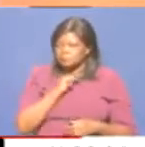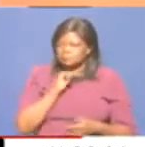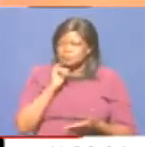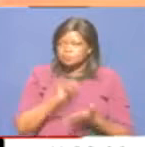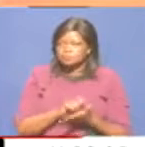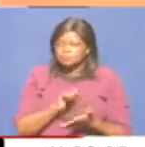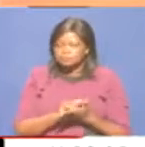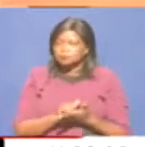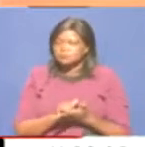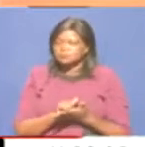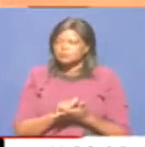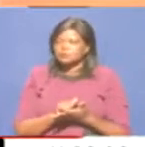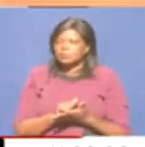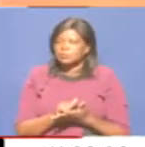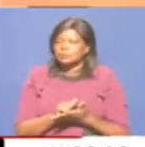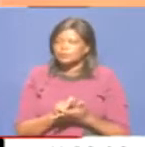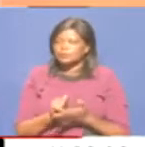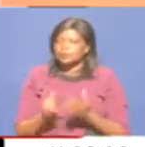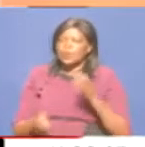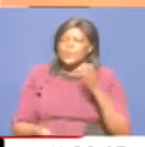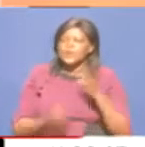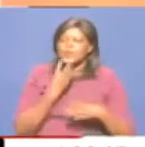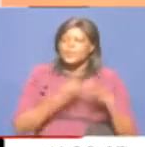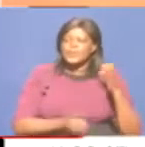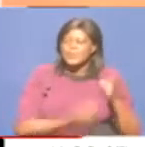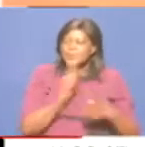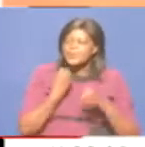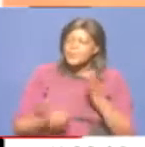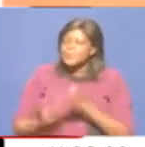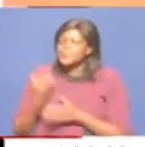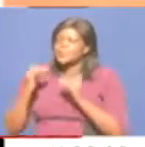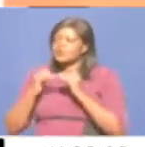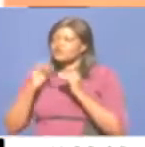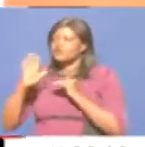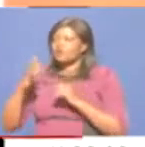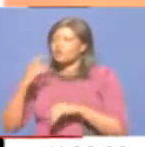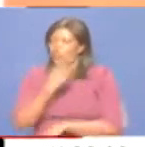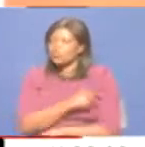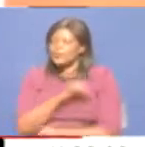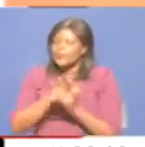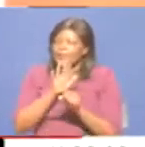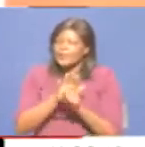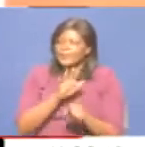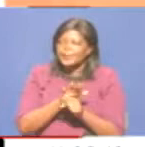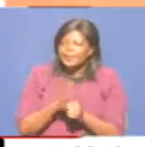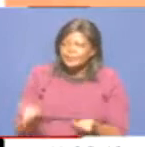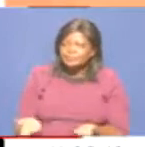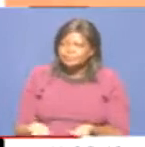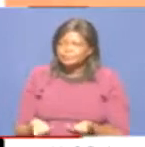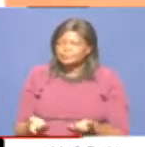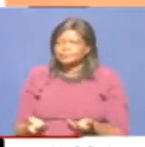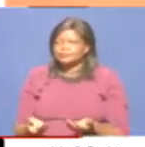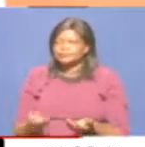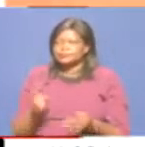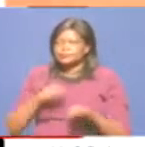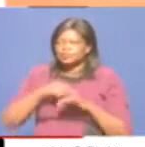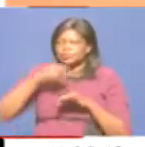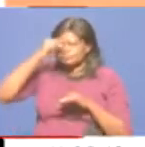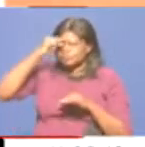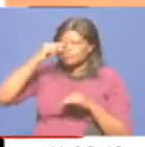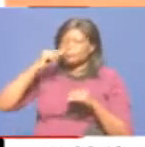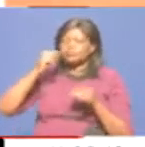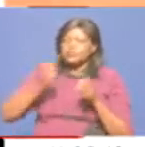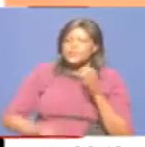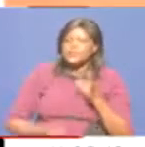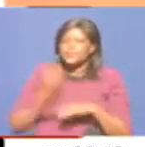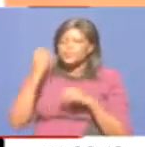sprouting of level 4 hospitals. We have seen many of them. The president has been opening them with the in collaboration with the NMS.